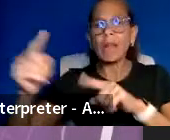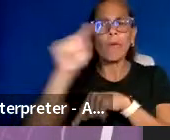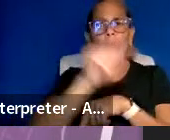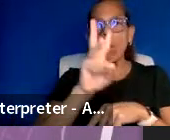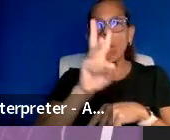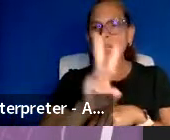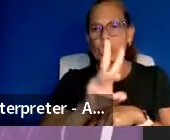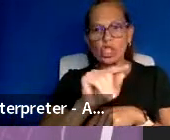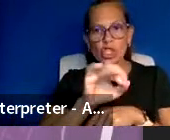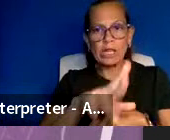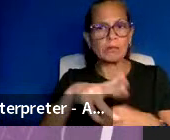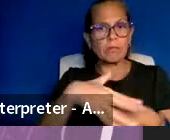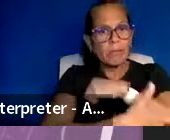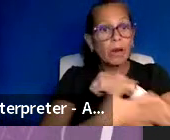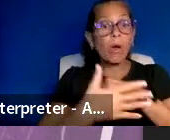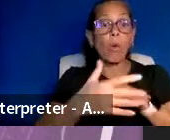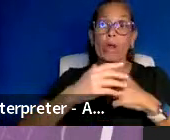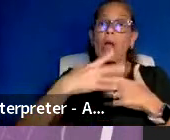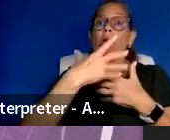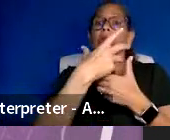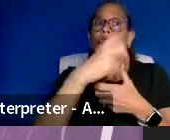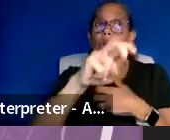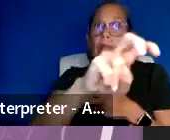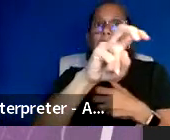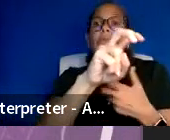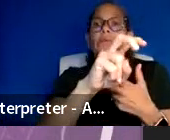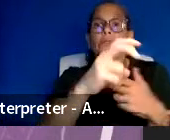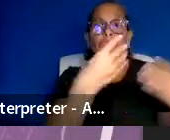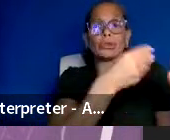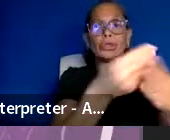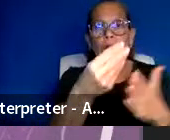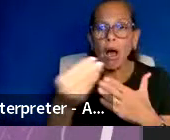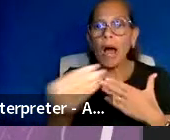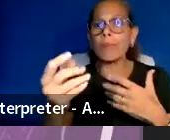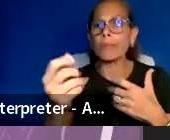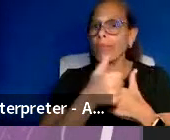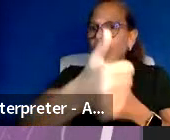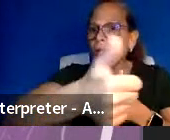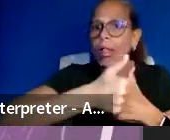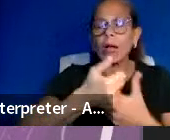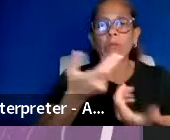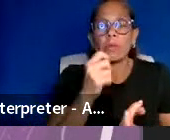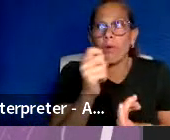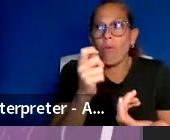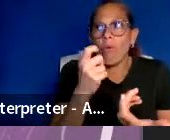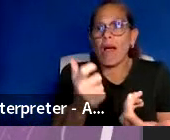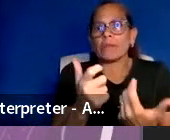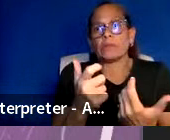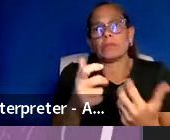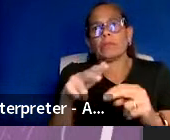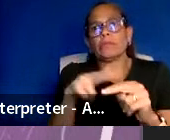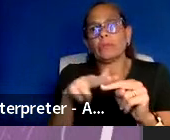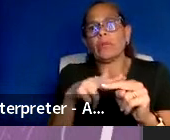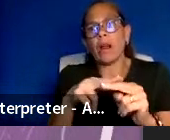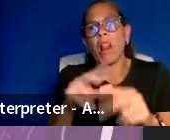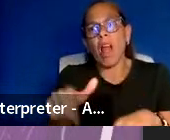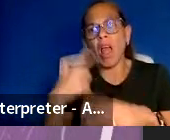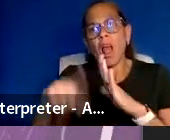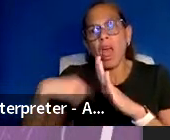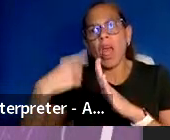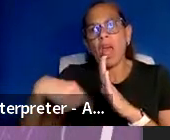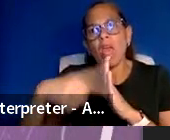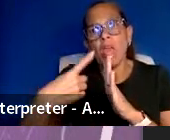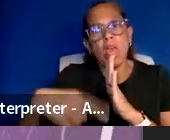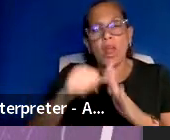Westchester County, where a lot of us travel outside of the community to do our shopping. The less time we have to spend on transit, the more time we